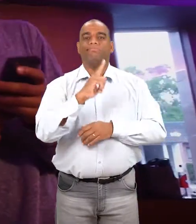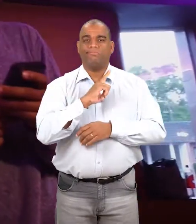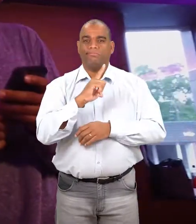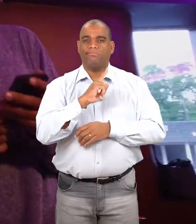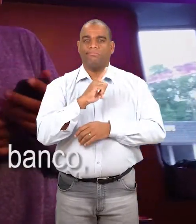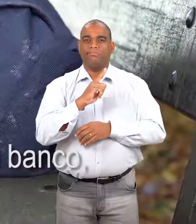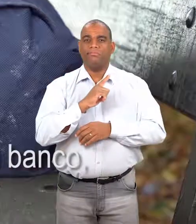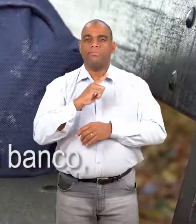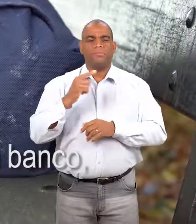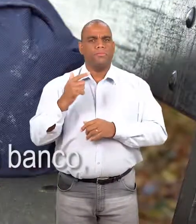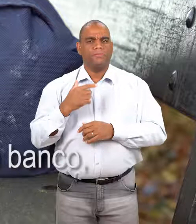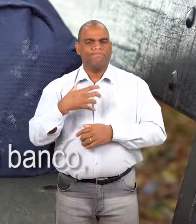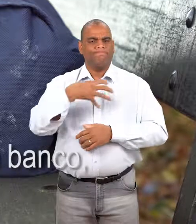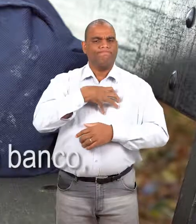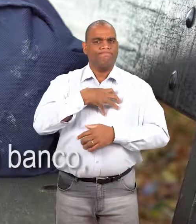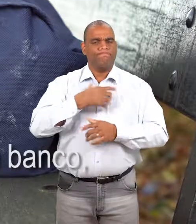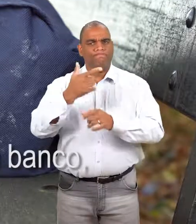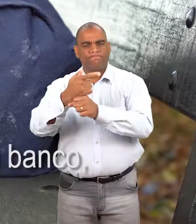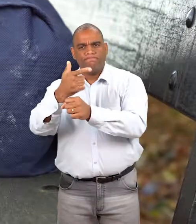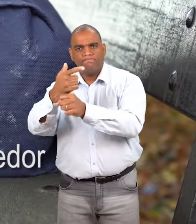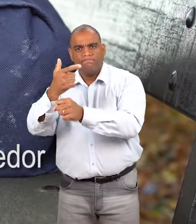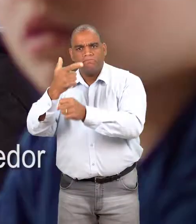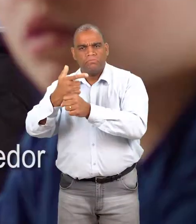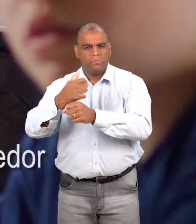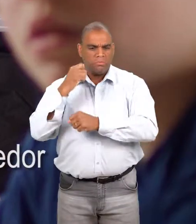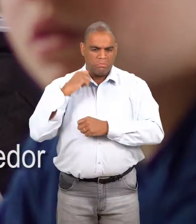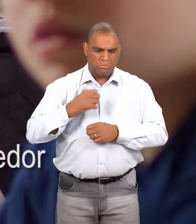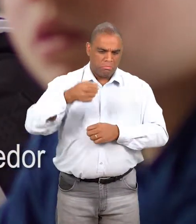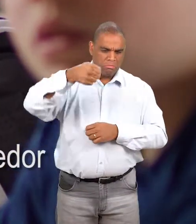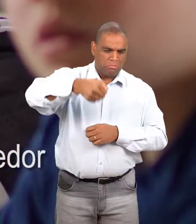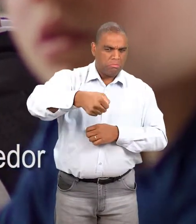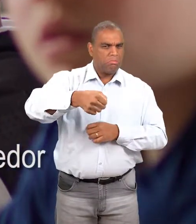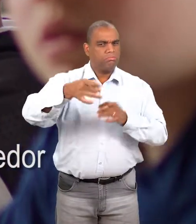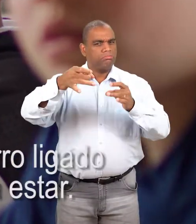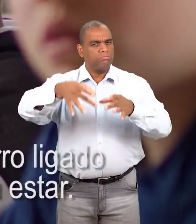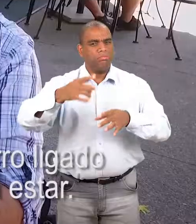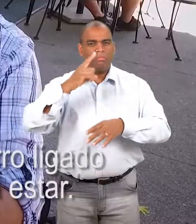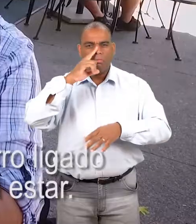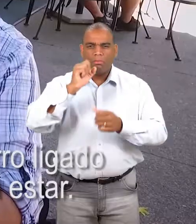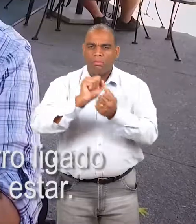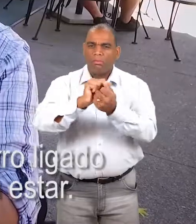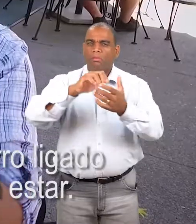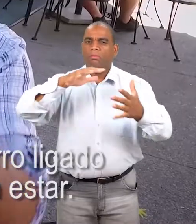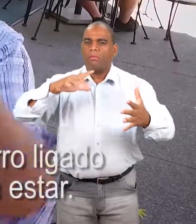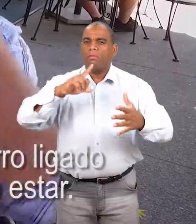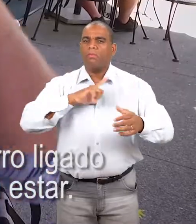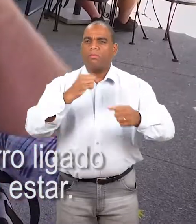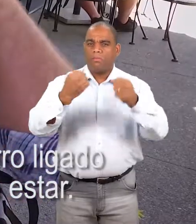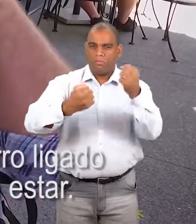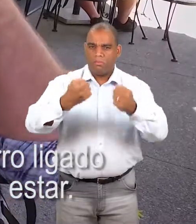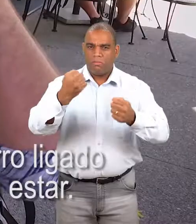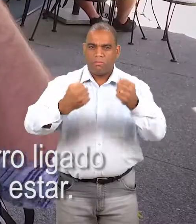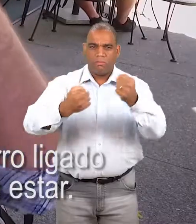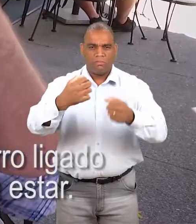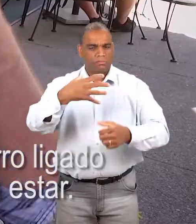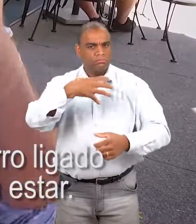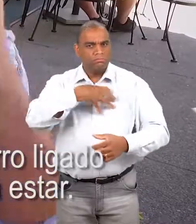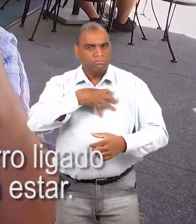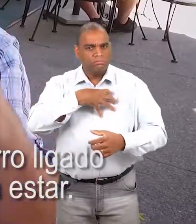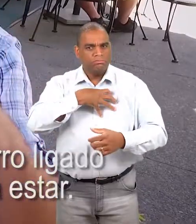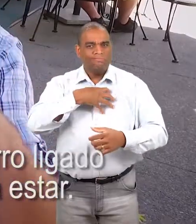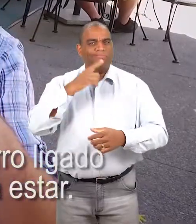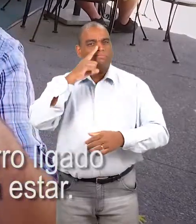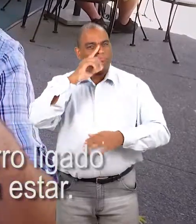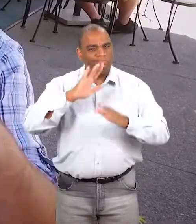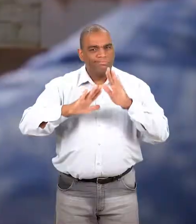be gunshots, a backpack left on a bench, people yelling down the hallway, or even the sound of a vehicle engine in an area where it